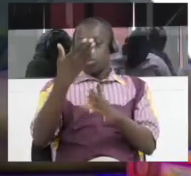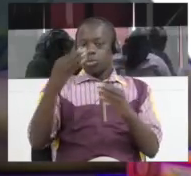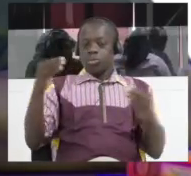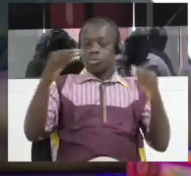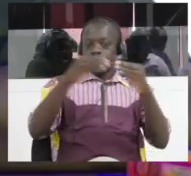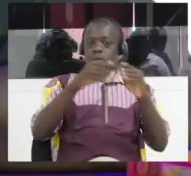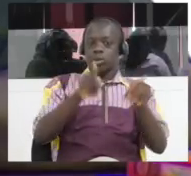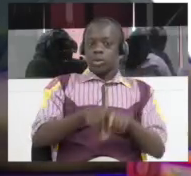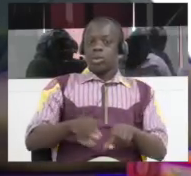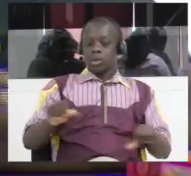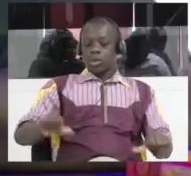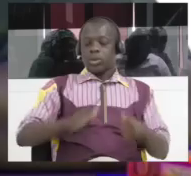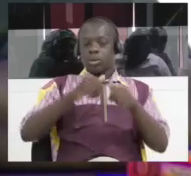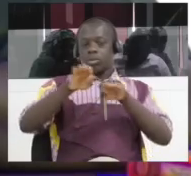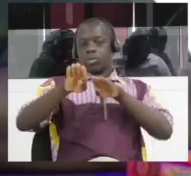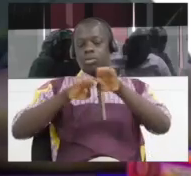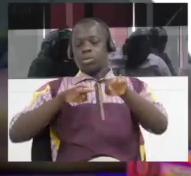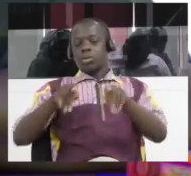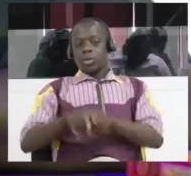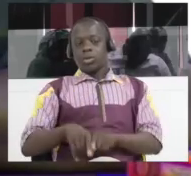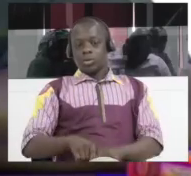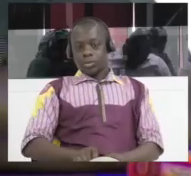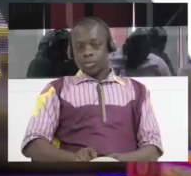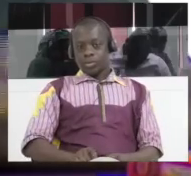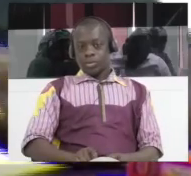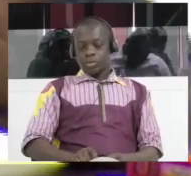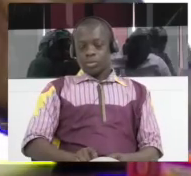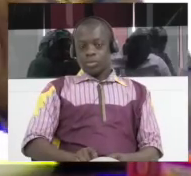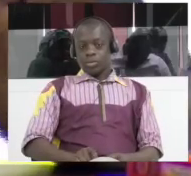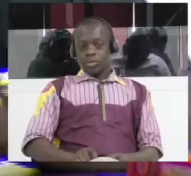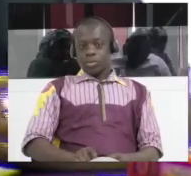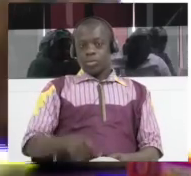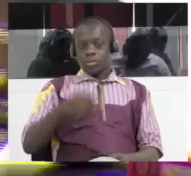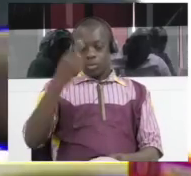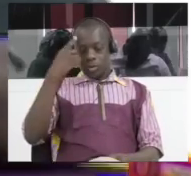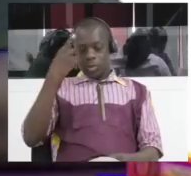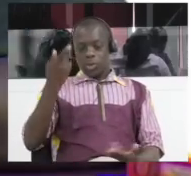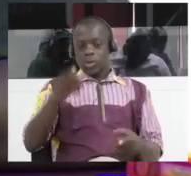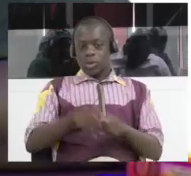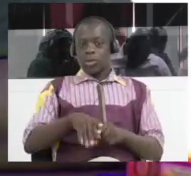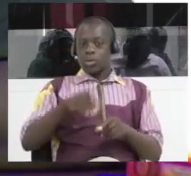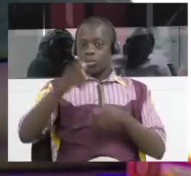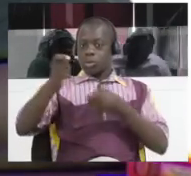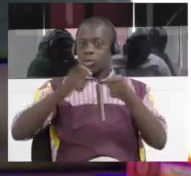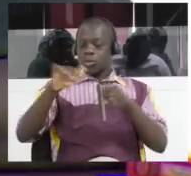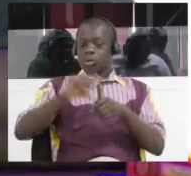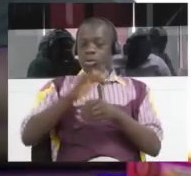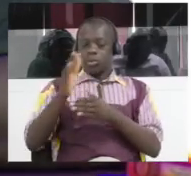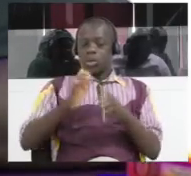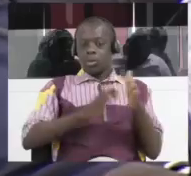marshaled, and then the exercise would roll on. So this was the operation that was planned.